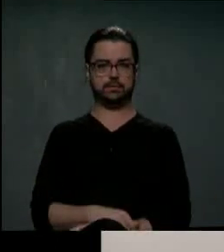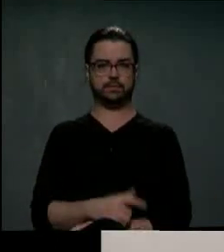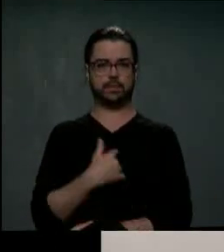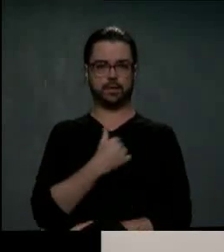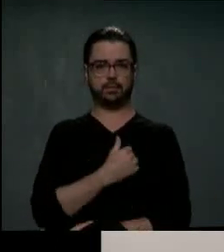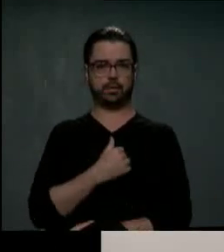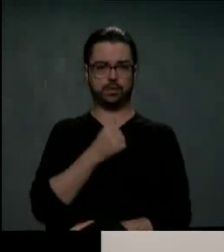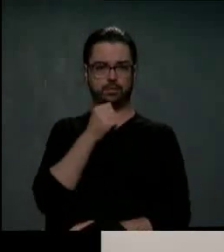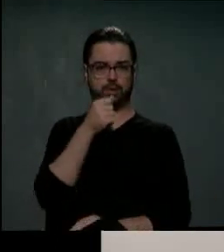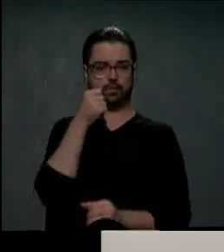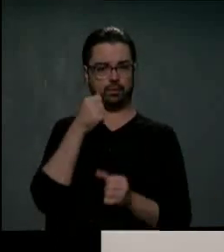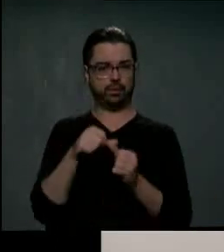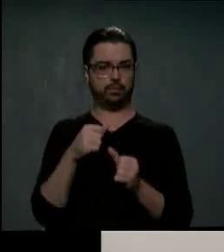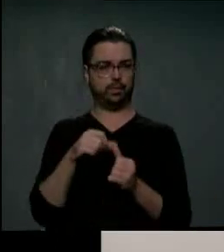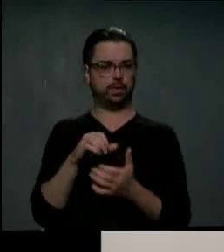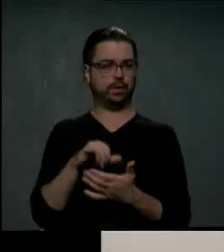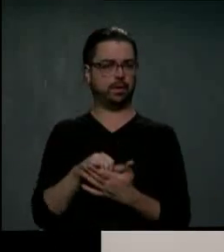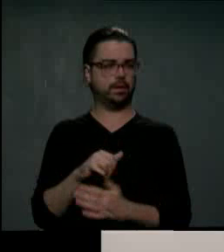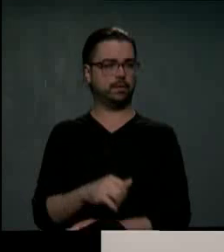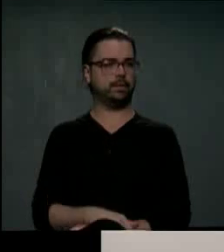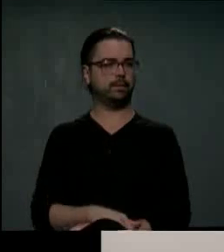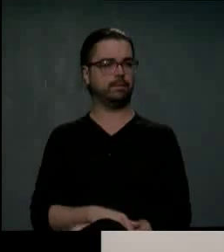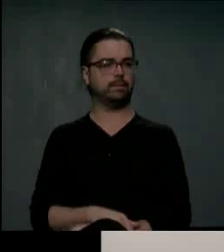Apologize for not remembering that.